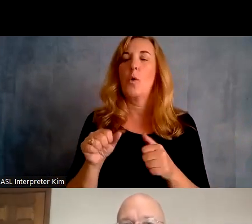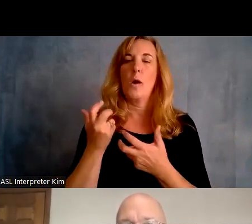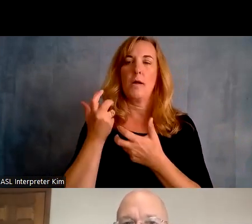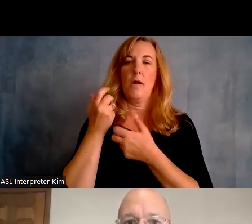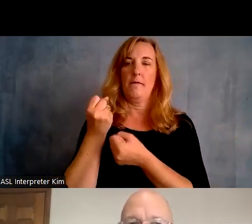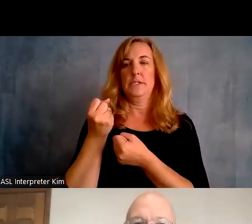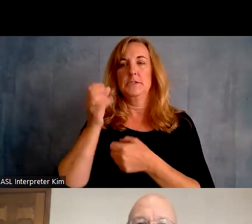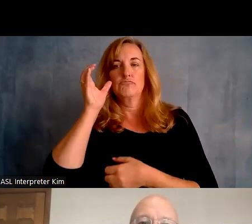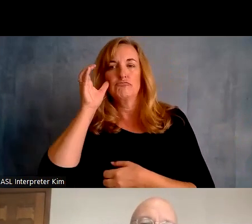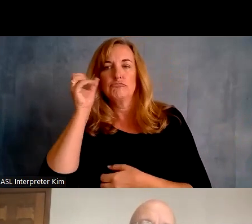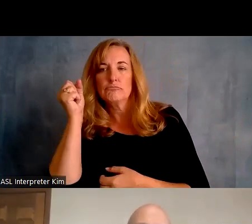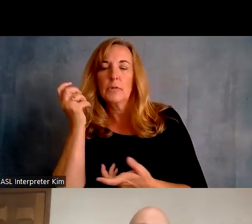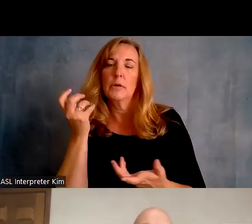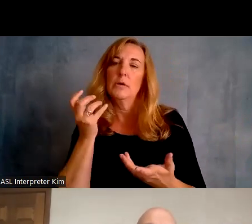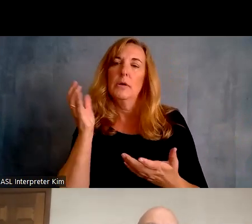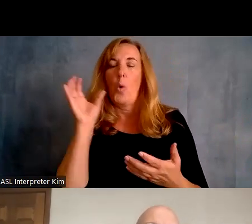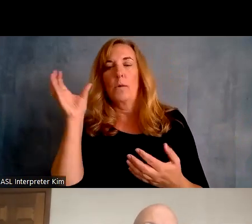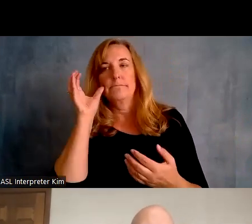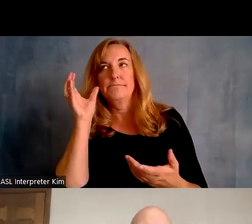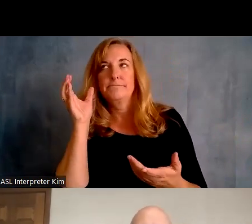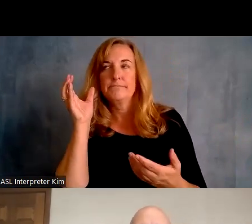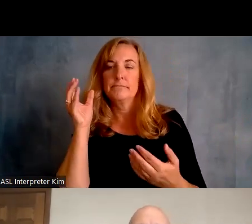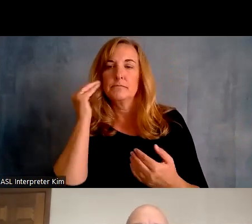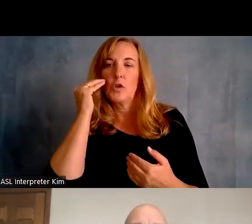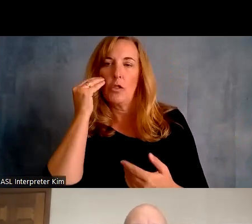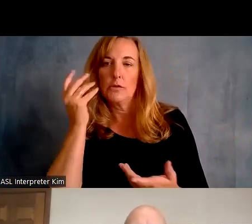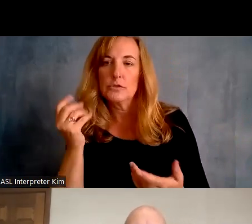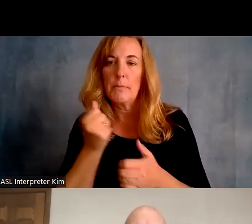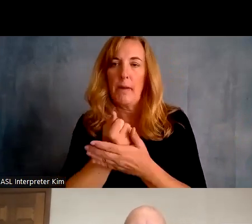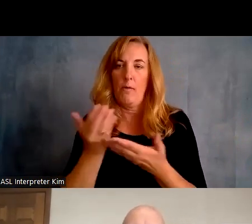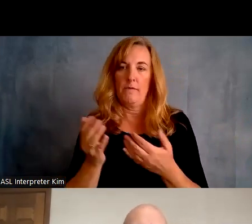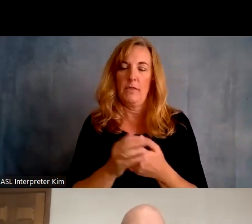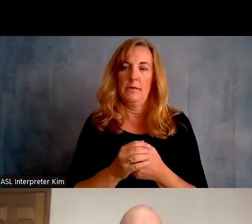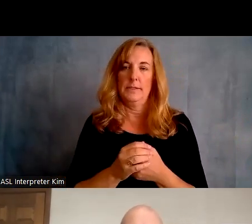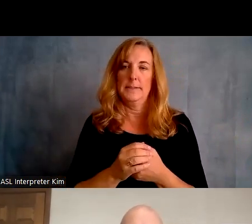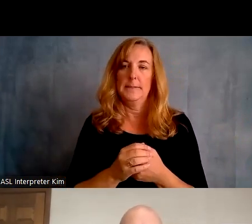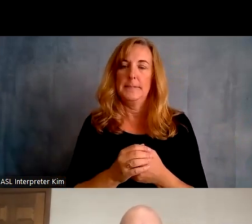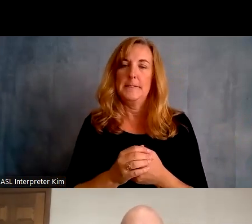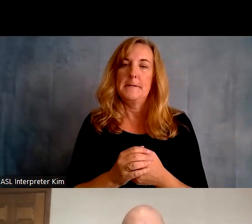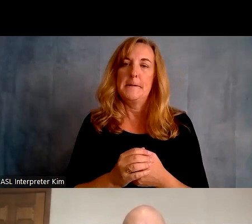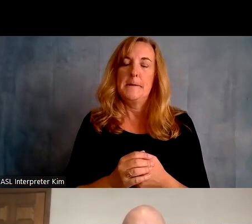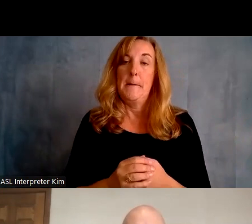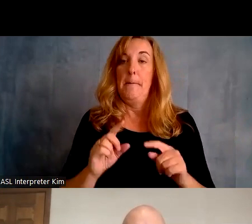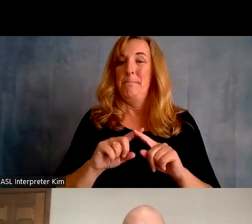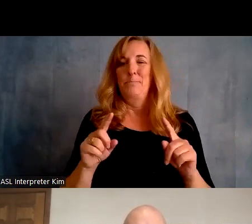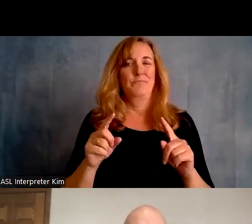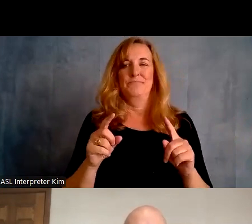competencies. And what we're going to do today is push against both of these